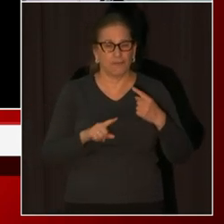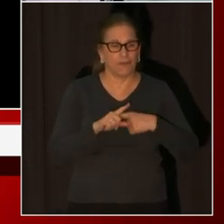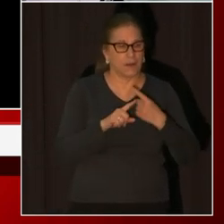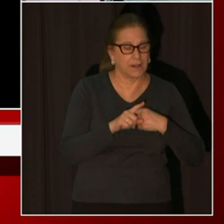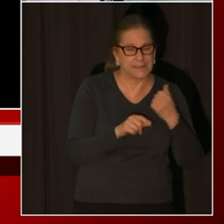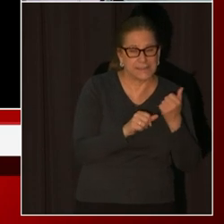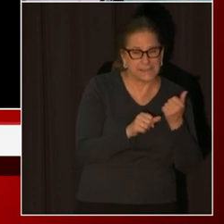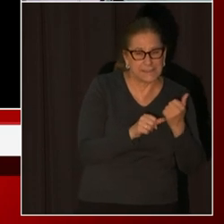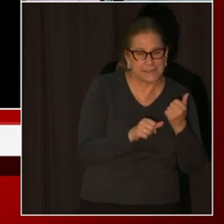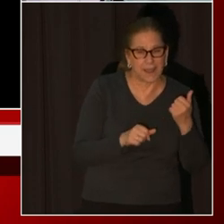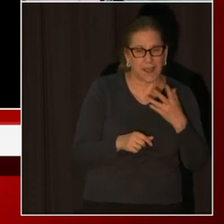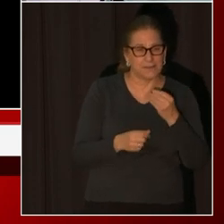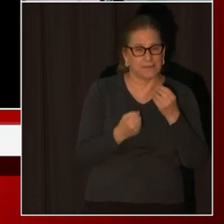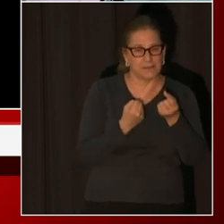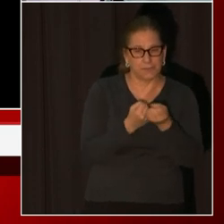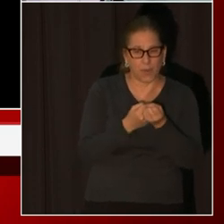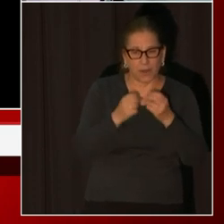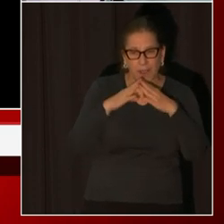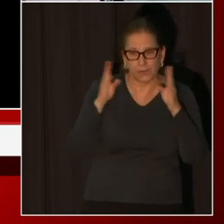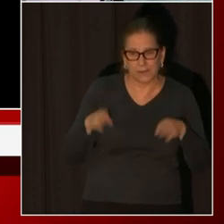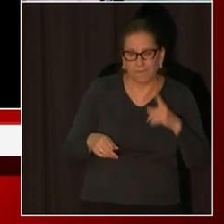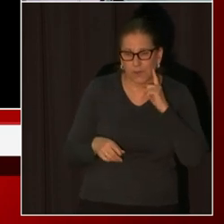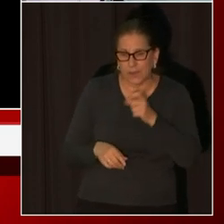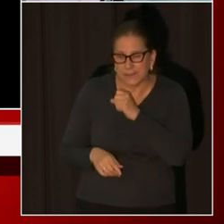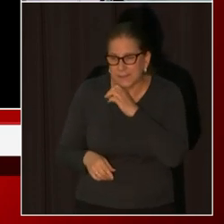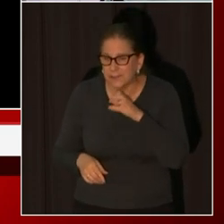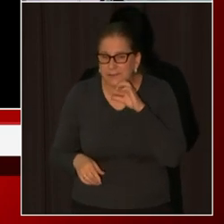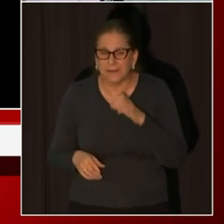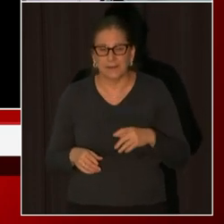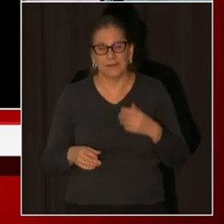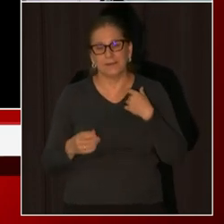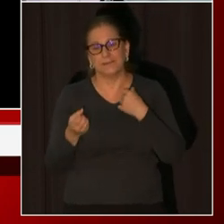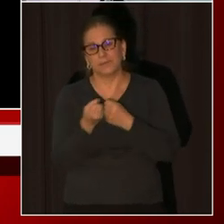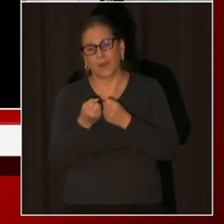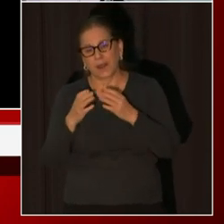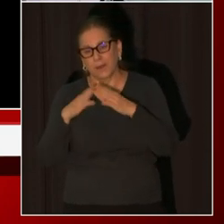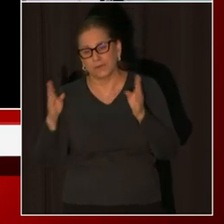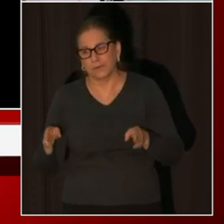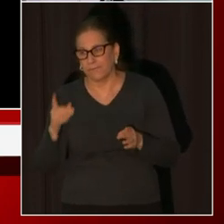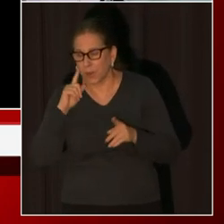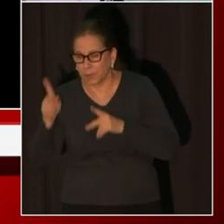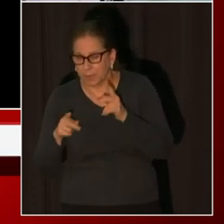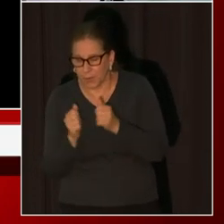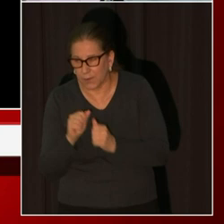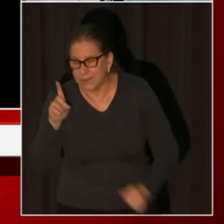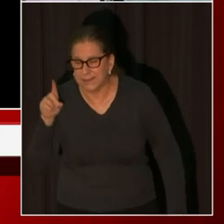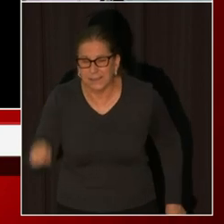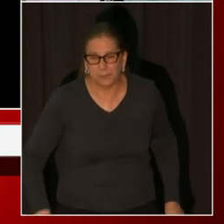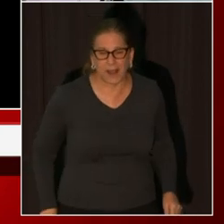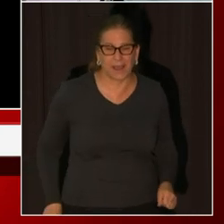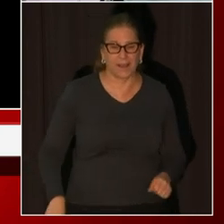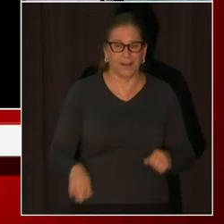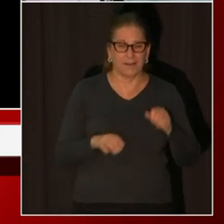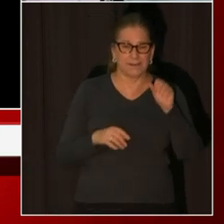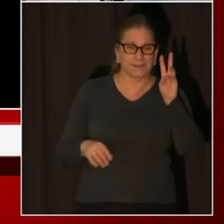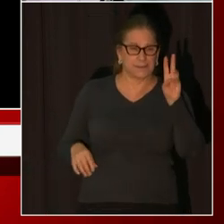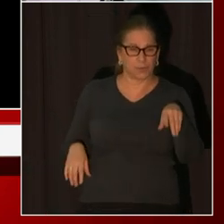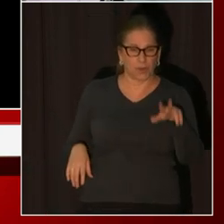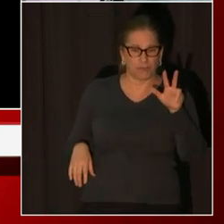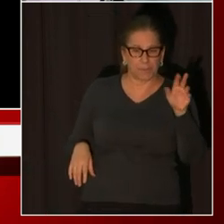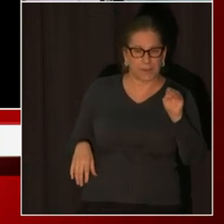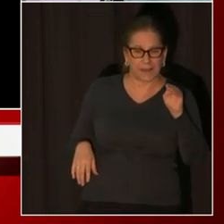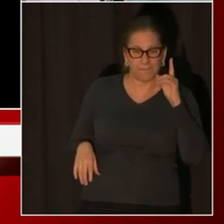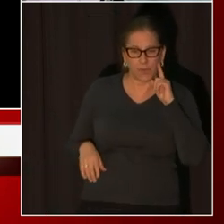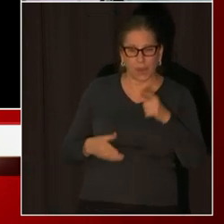for seniors, supportive housing for people with disabilities. There's $2.3 million in utility assistance that will